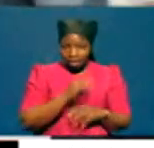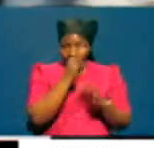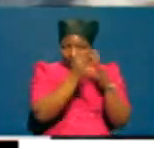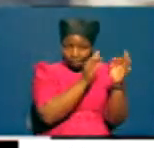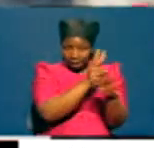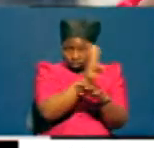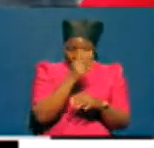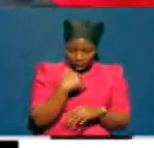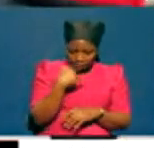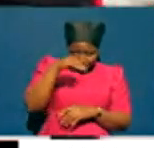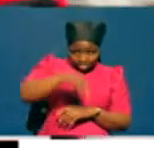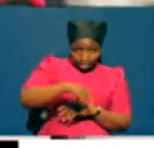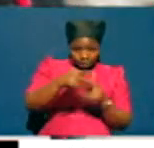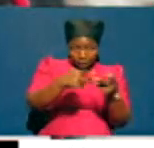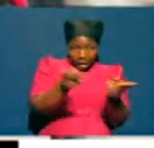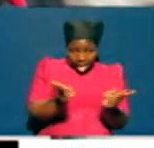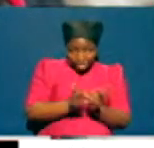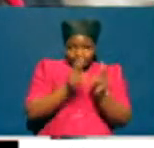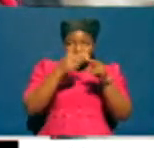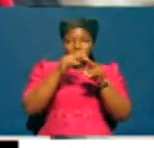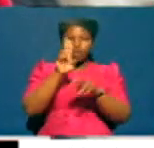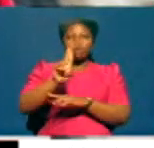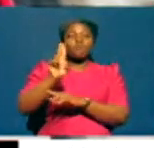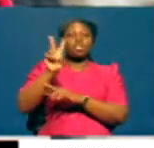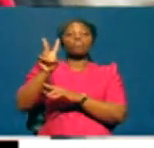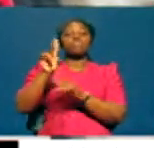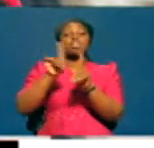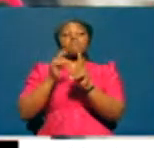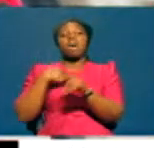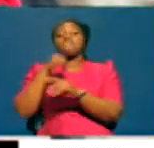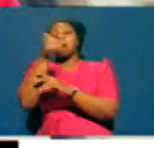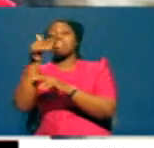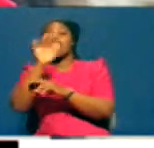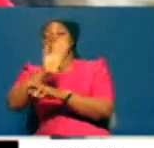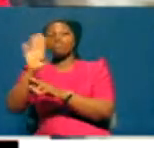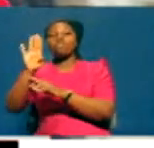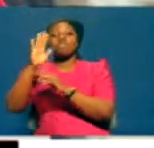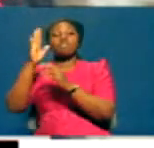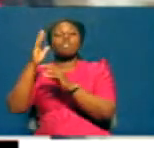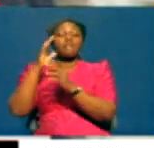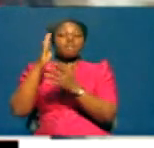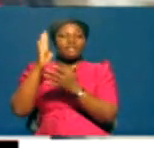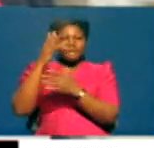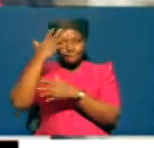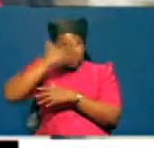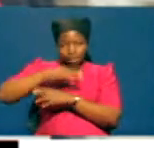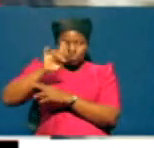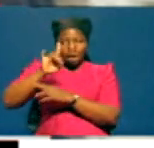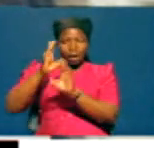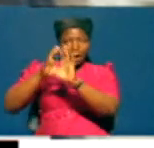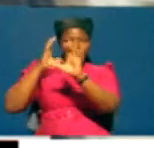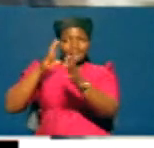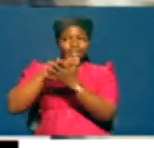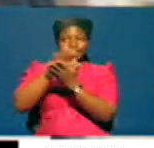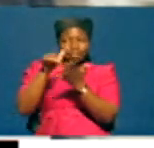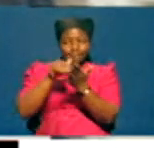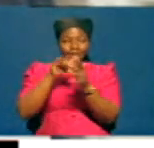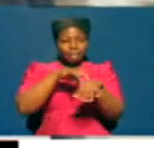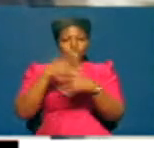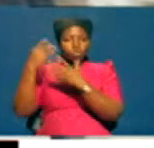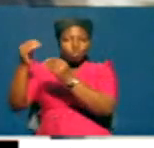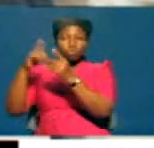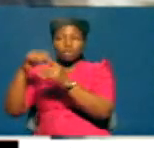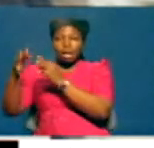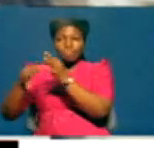which is Umoja 2. We are having other sites at Buruburu Phase 1 bus terminals. When you go to Embakasi Central, we are having other sites